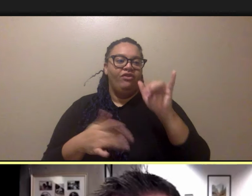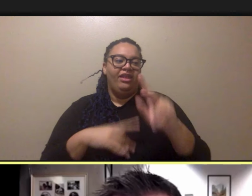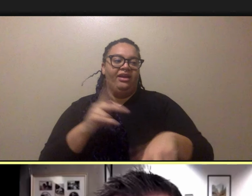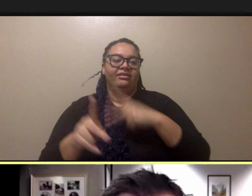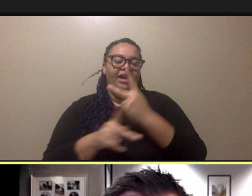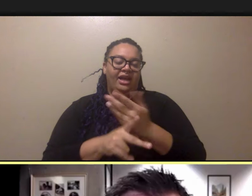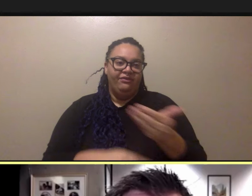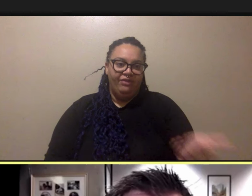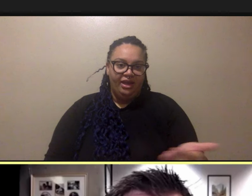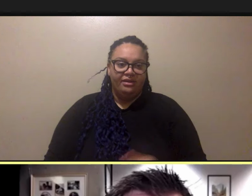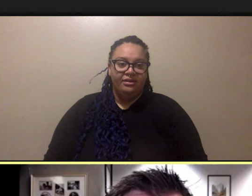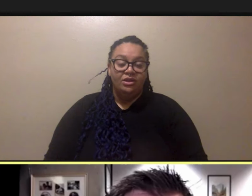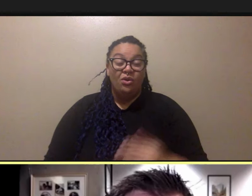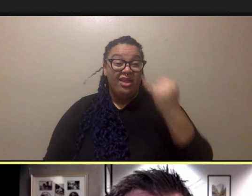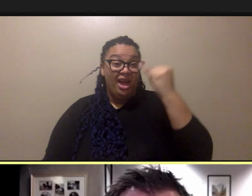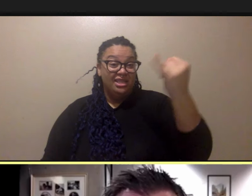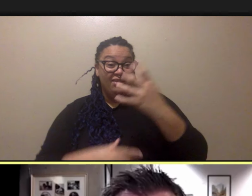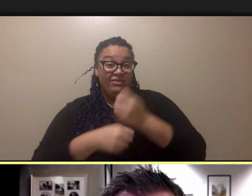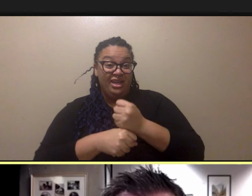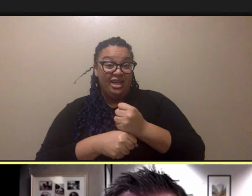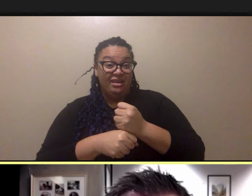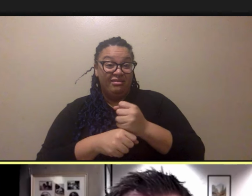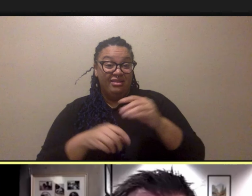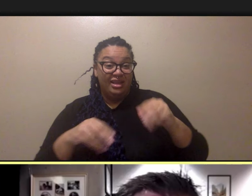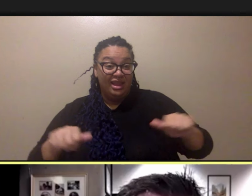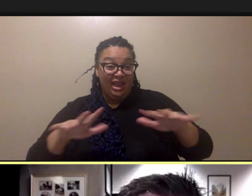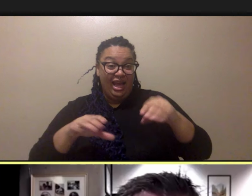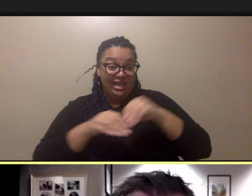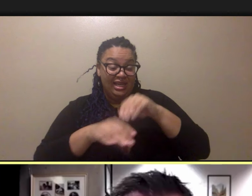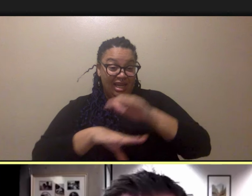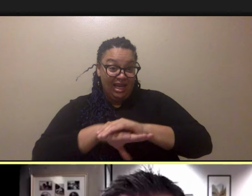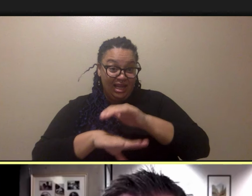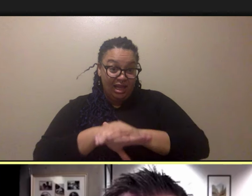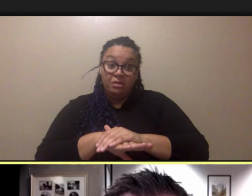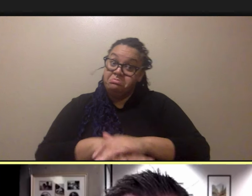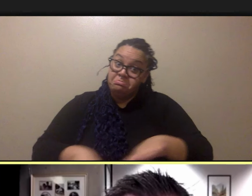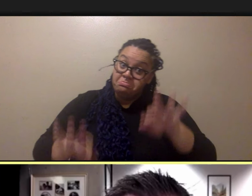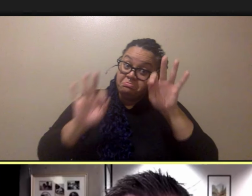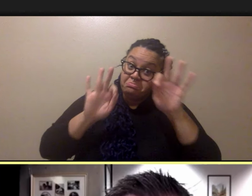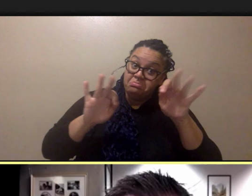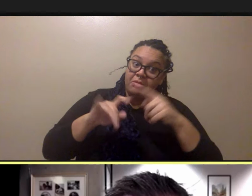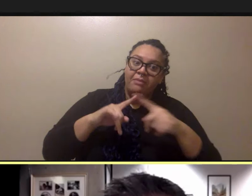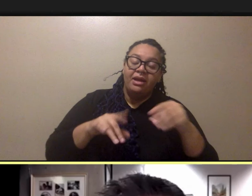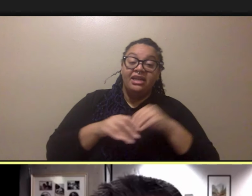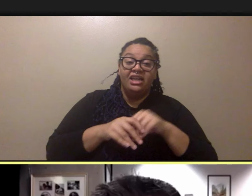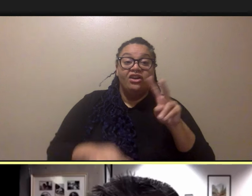The idea of getting land in England was unthinkable. But in Virginia, you could become a landowner this way.